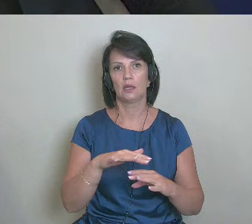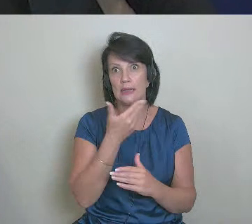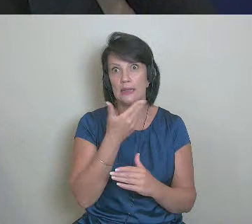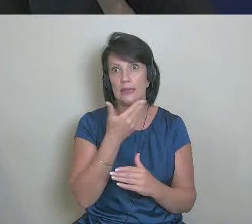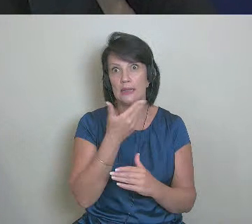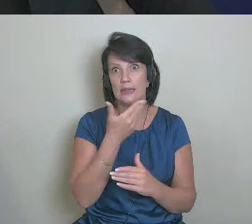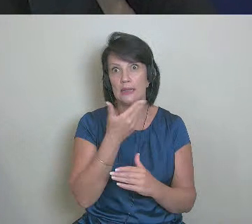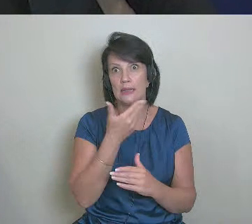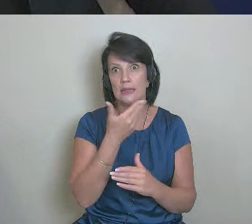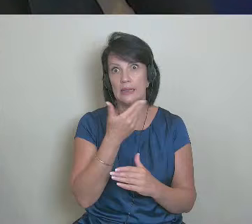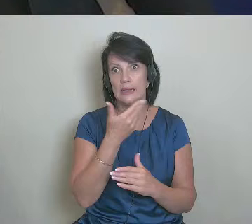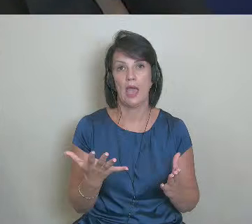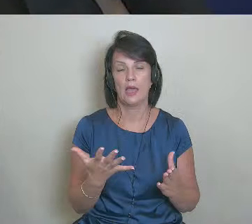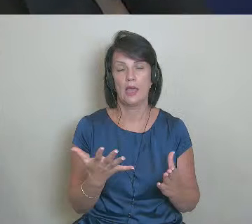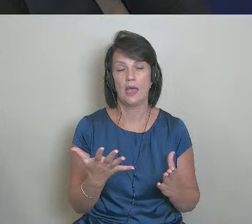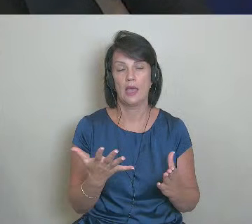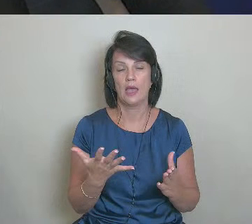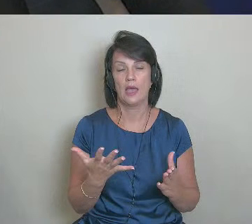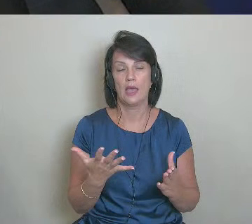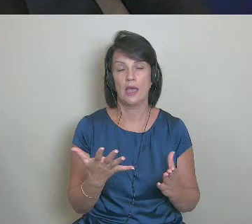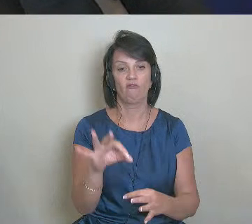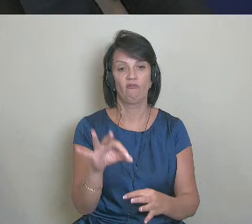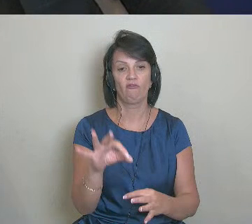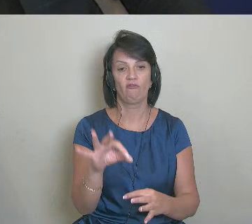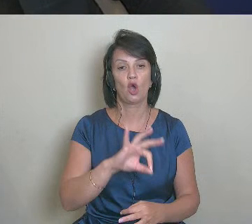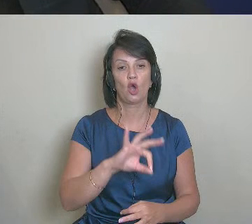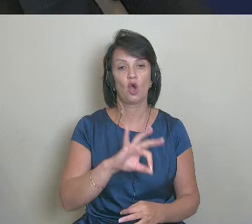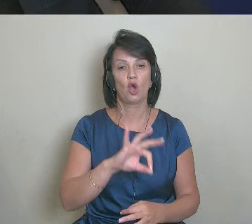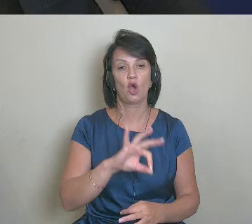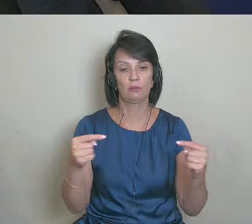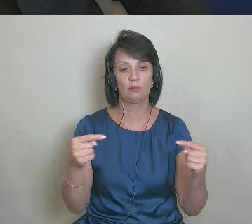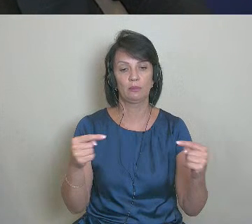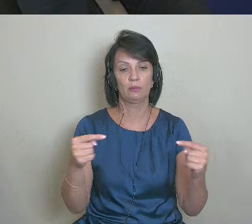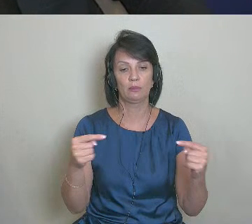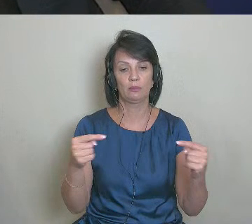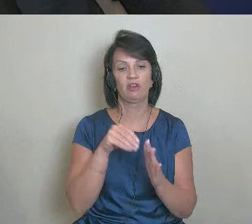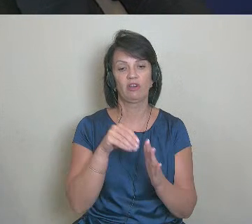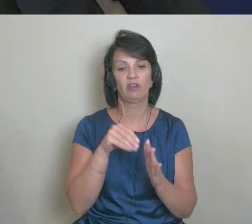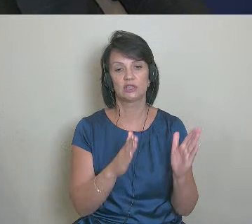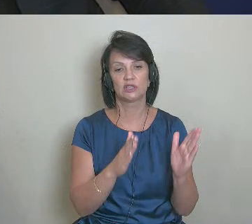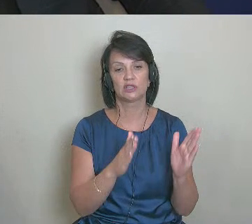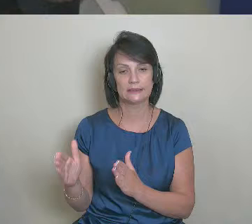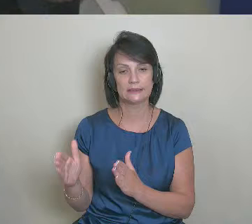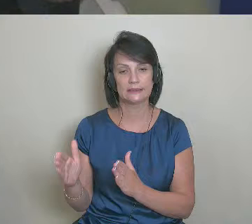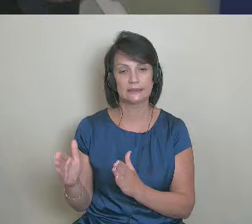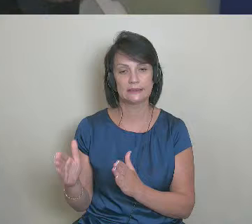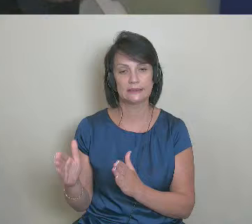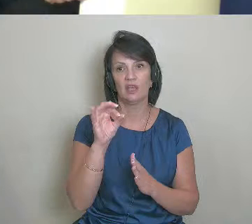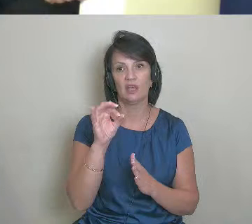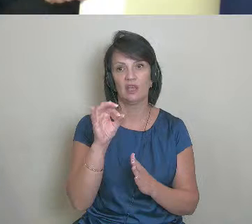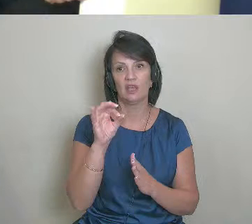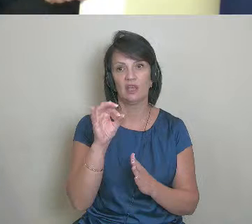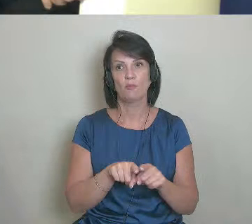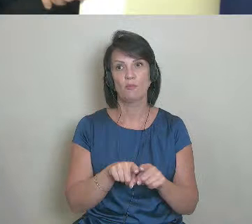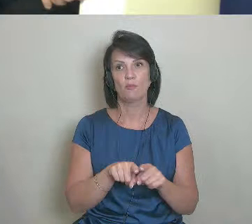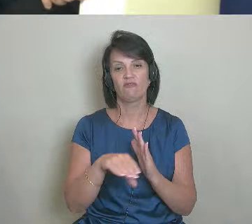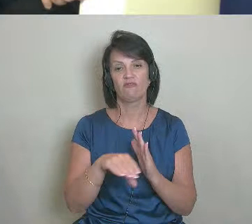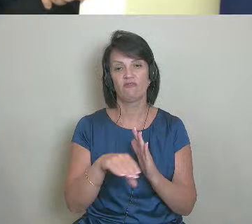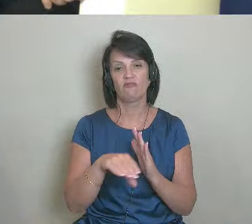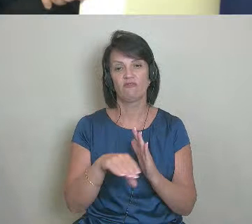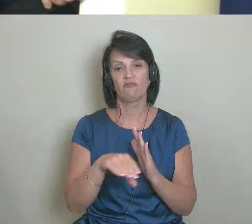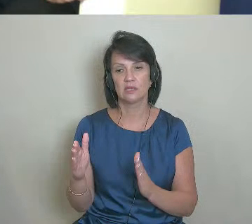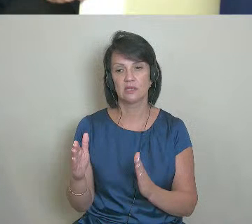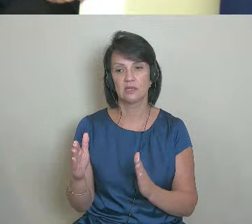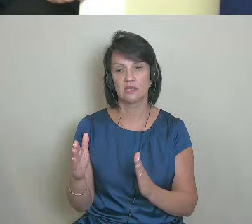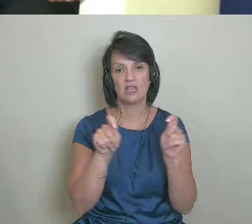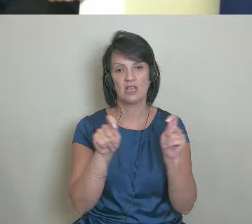administrative structure, and lack of experience of using electoral system, proportionate